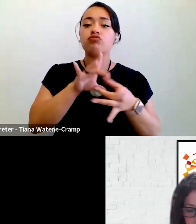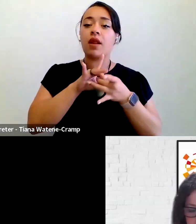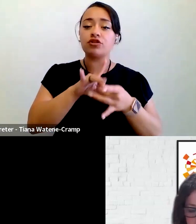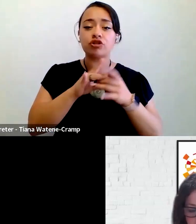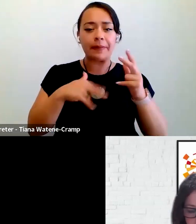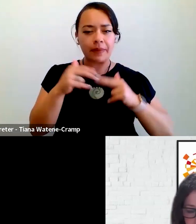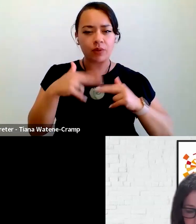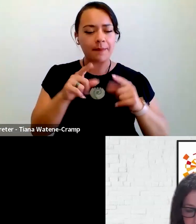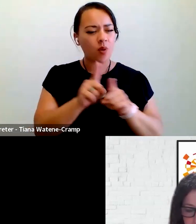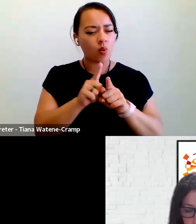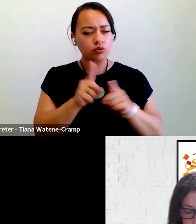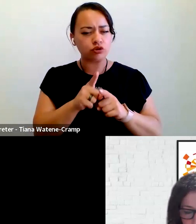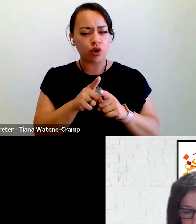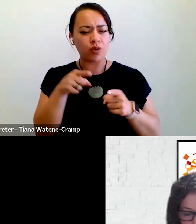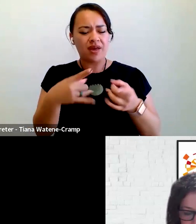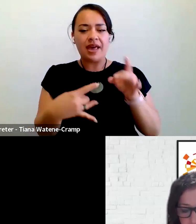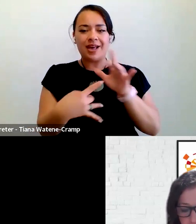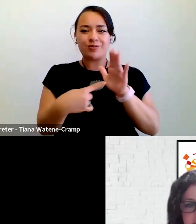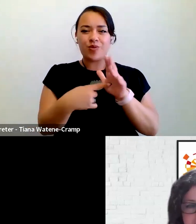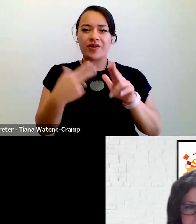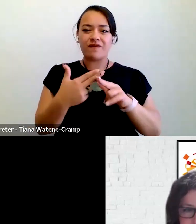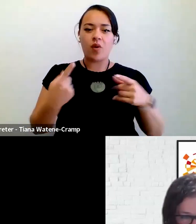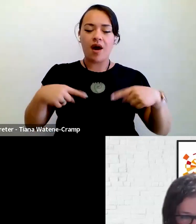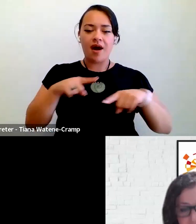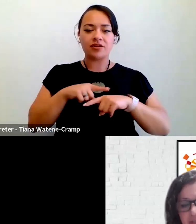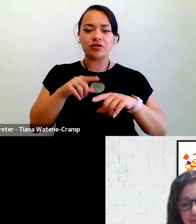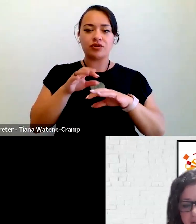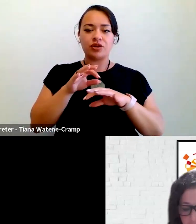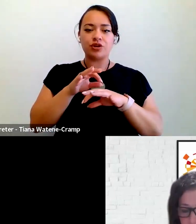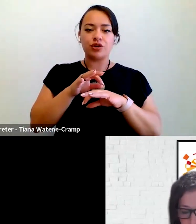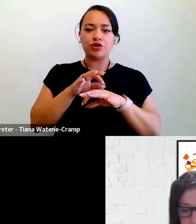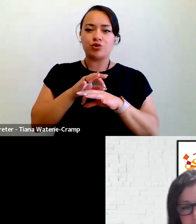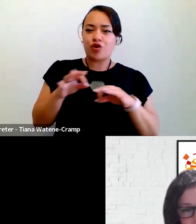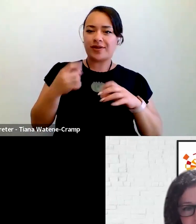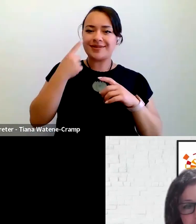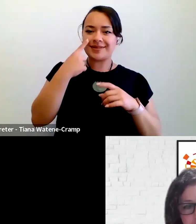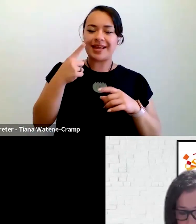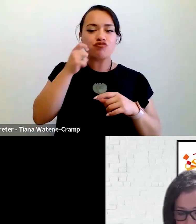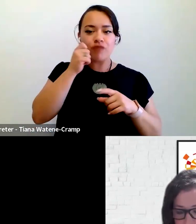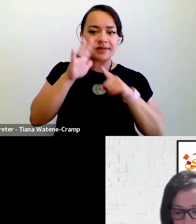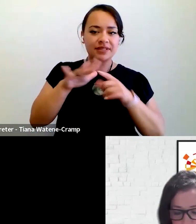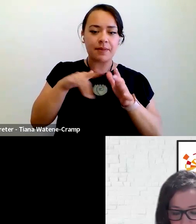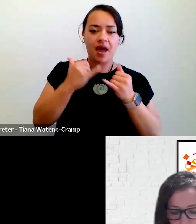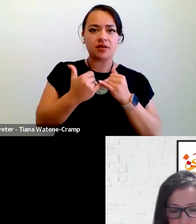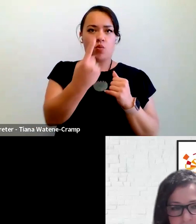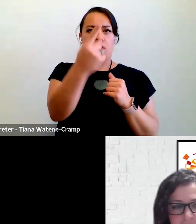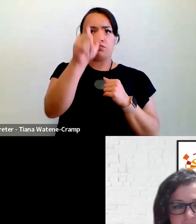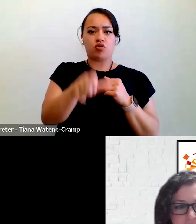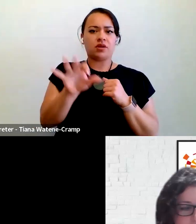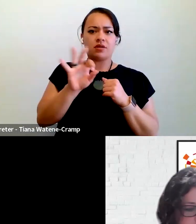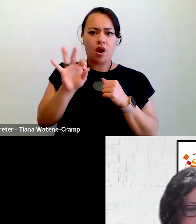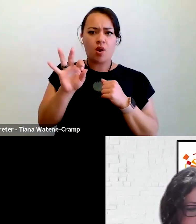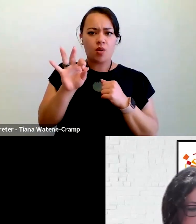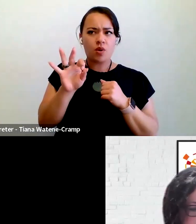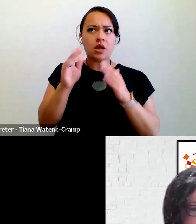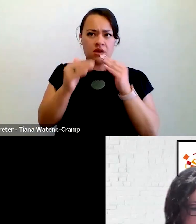important it is to kind of not see racism at just the individual level, but also at a structural and systemic level. And that if we're